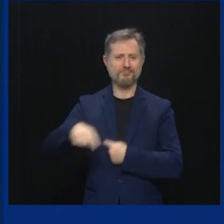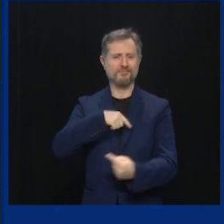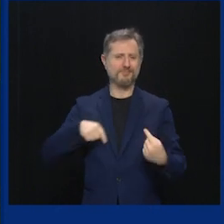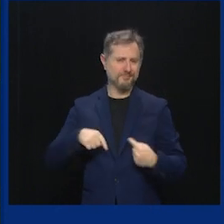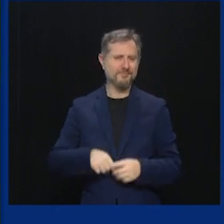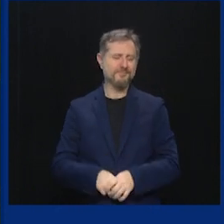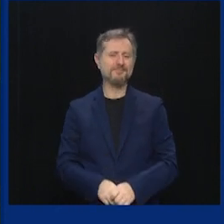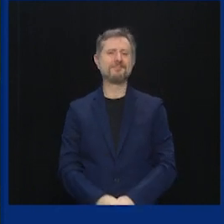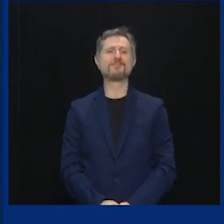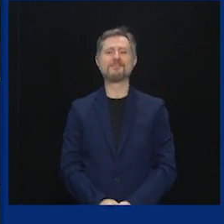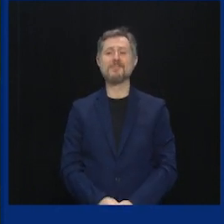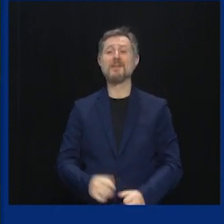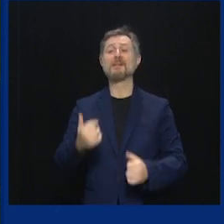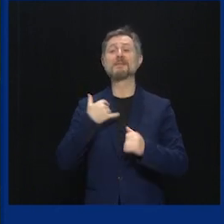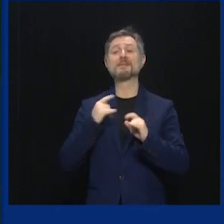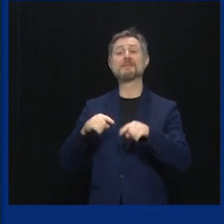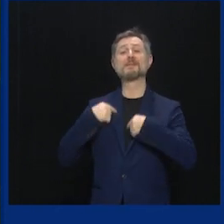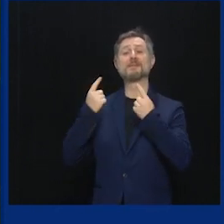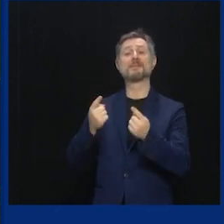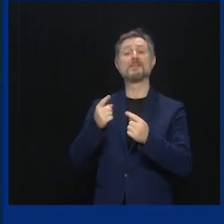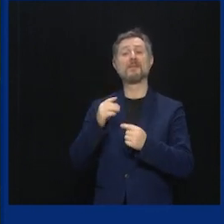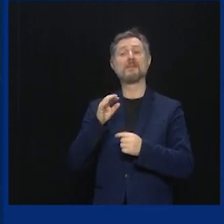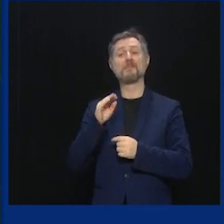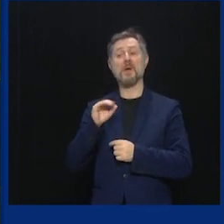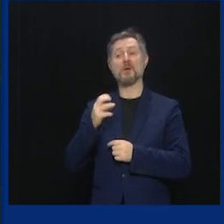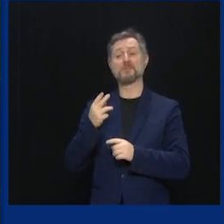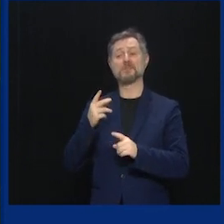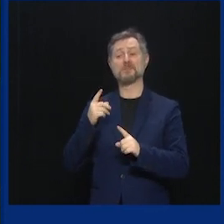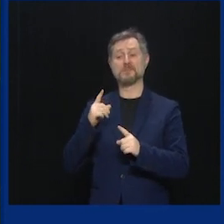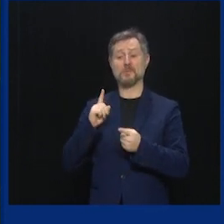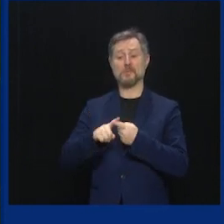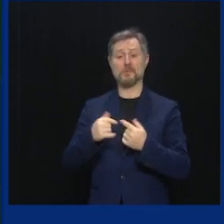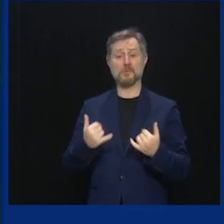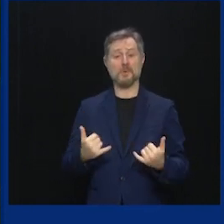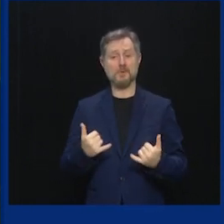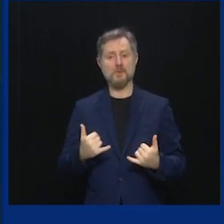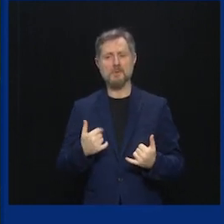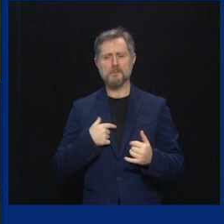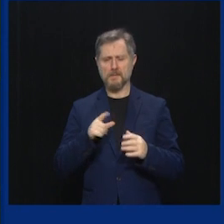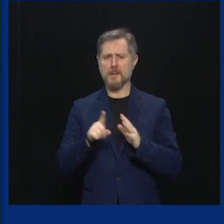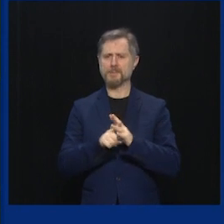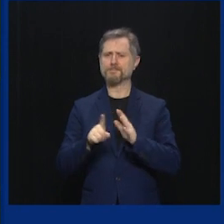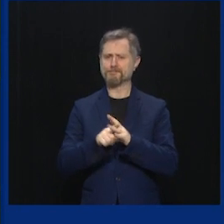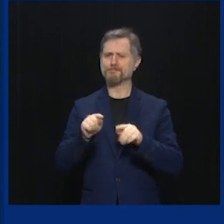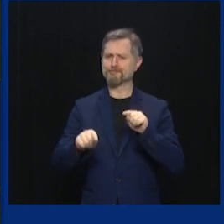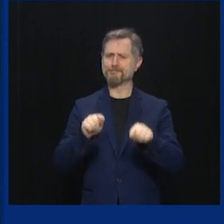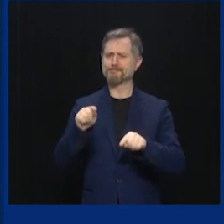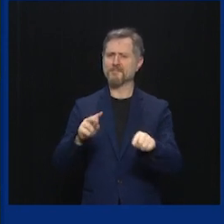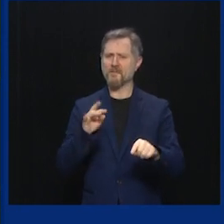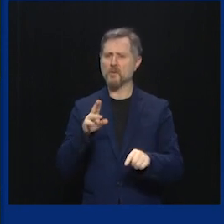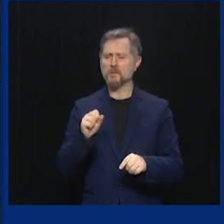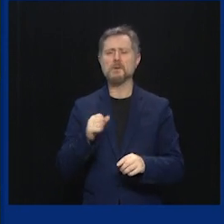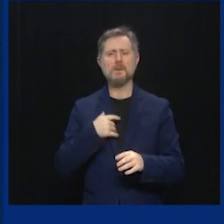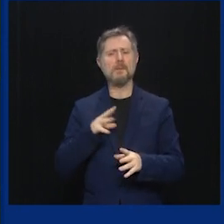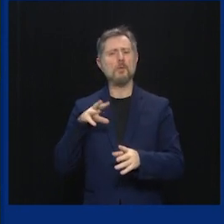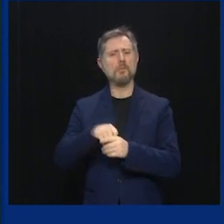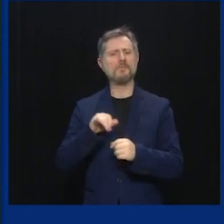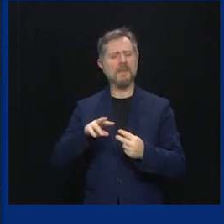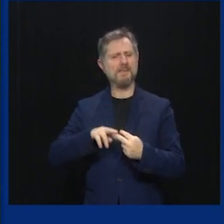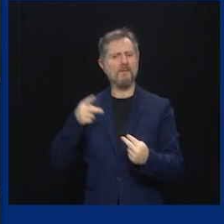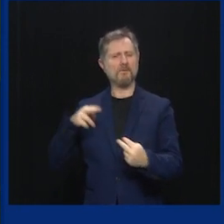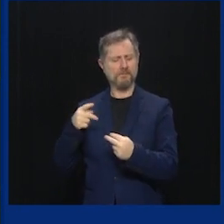Since March 2020, when we started sequencing, numerous other labs now around New York State and throughout the US that sequence the SARS-CoV-2